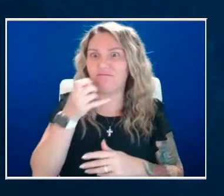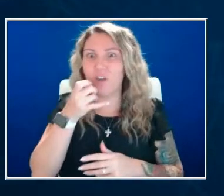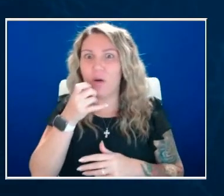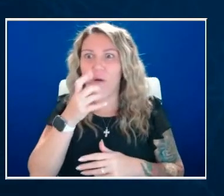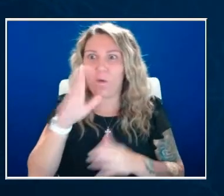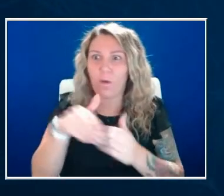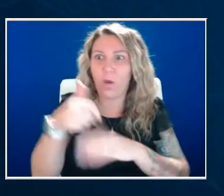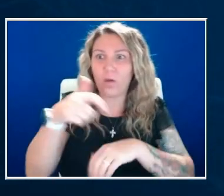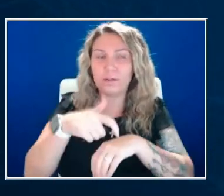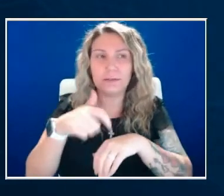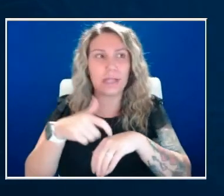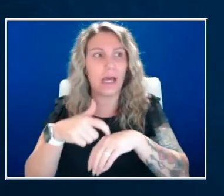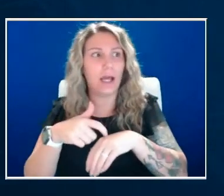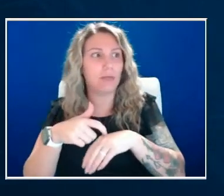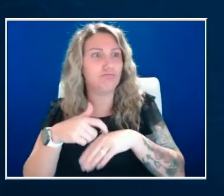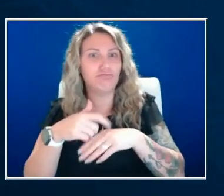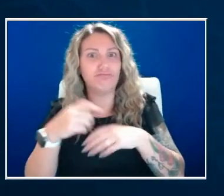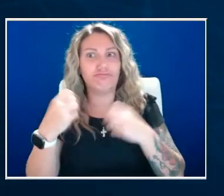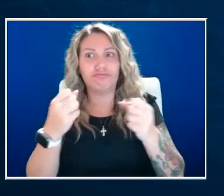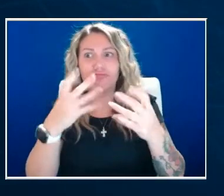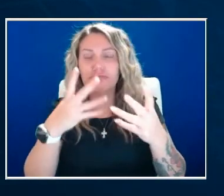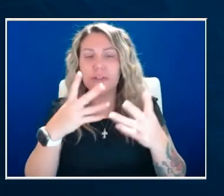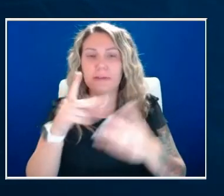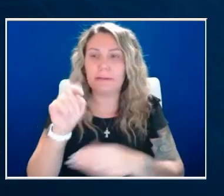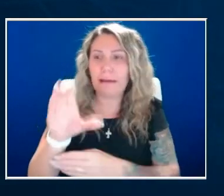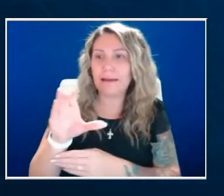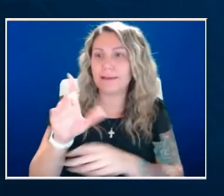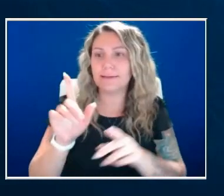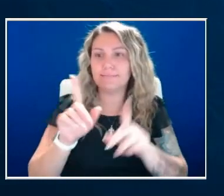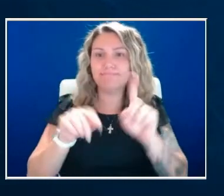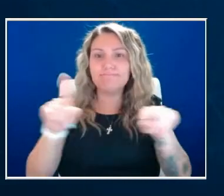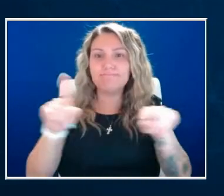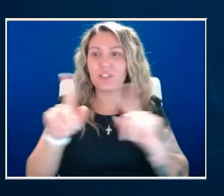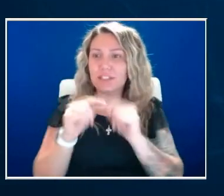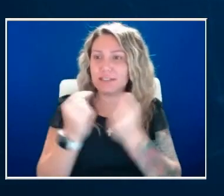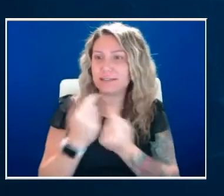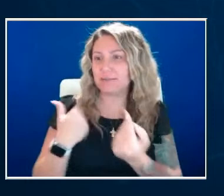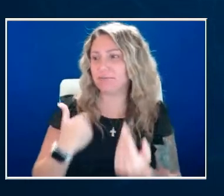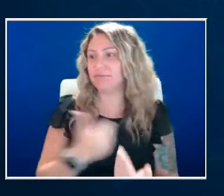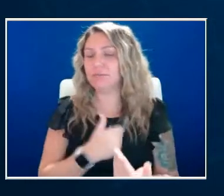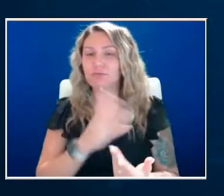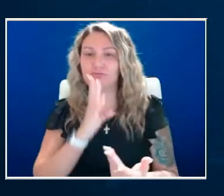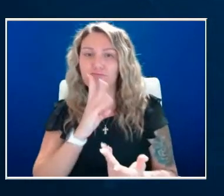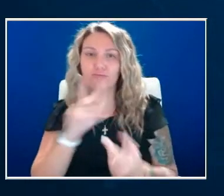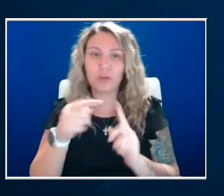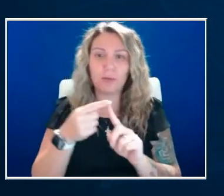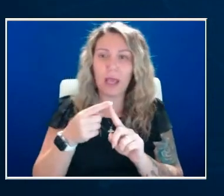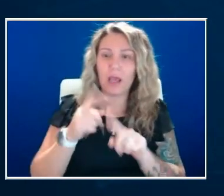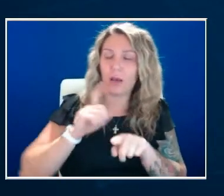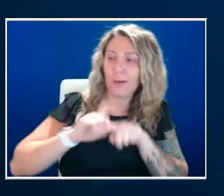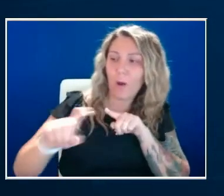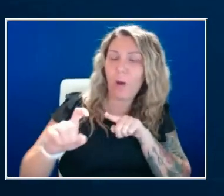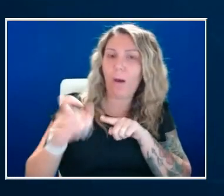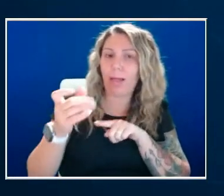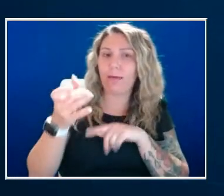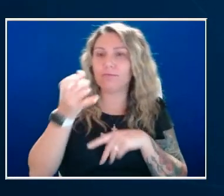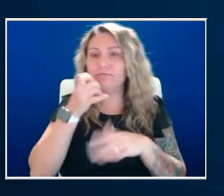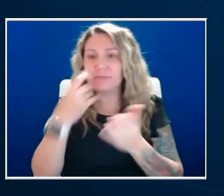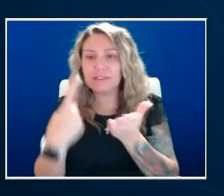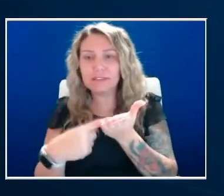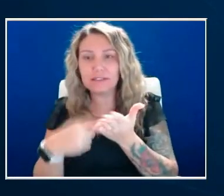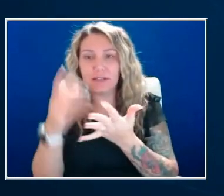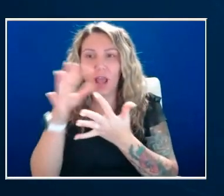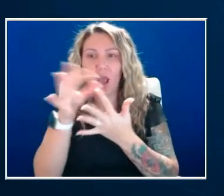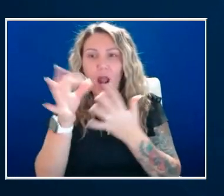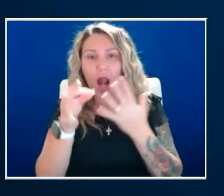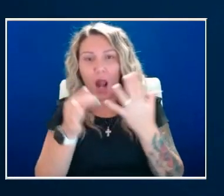City. Different team members from the team that Dr. Milligan was talking about, calling me and discussing options